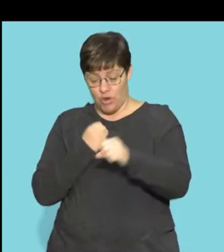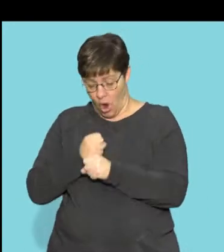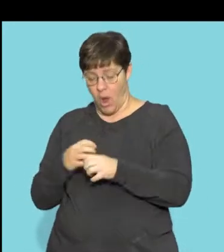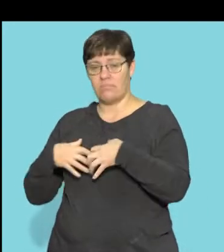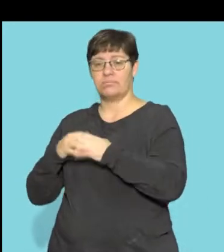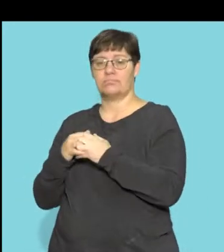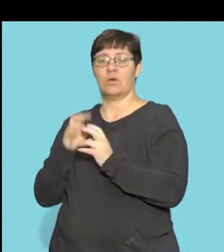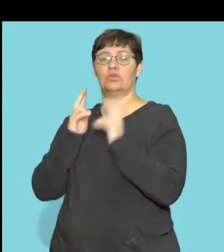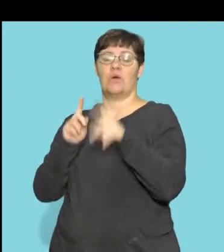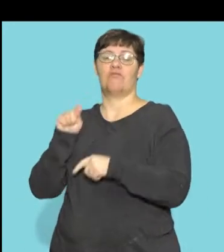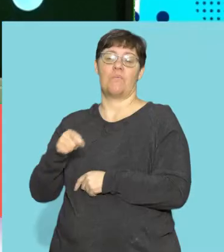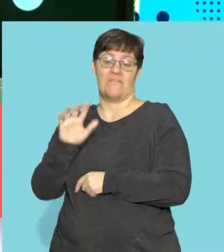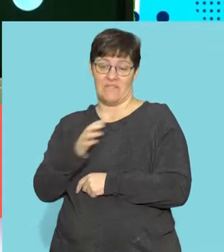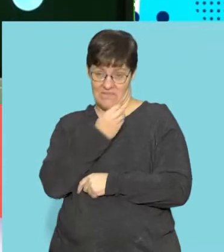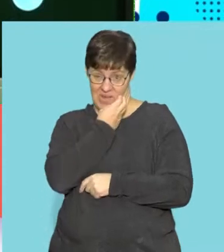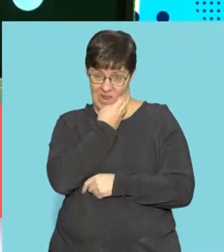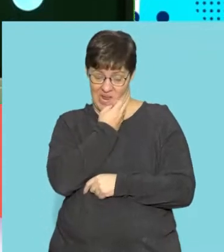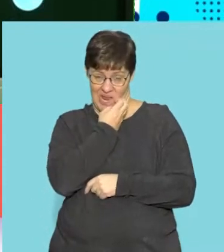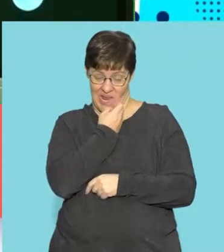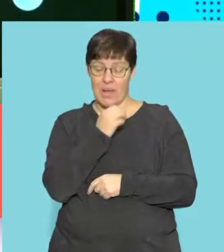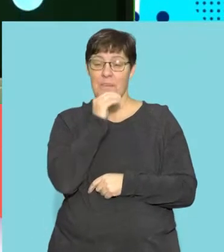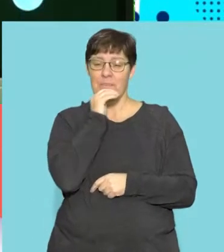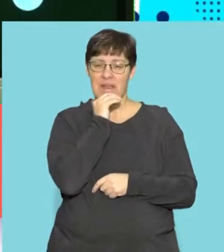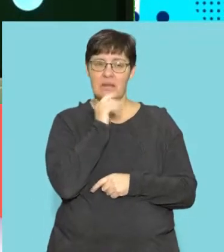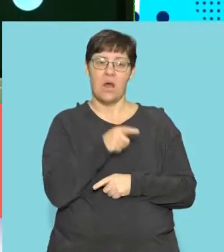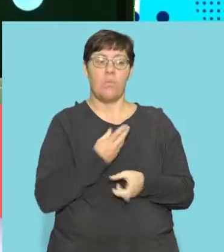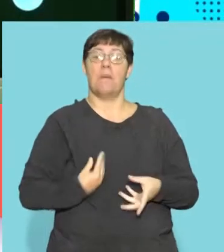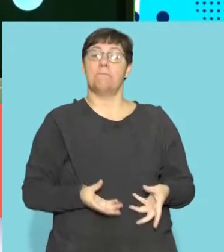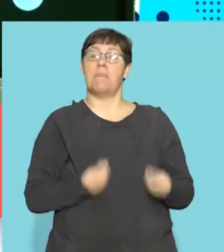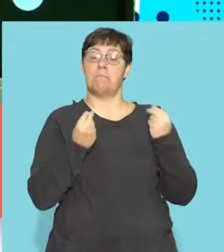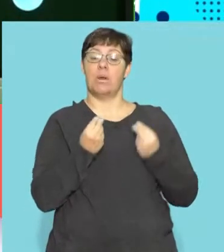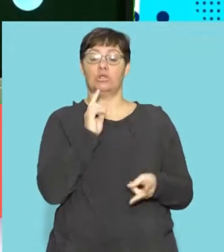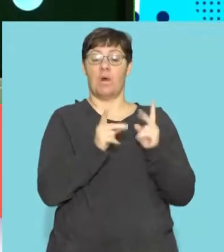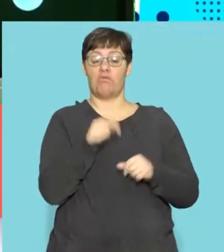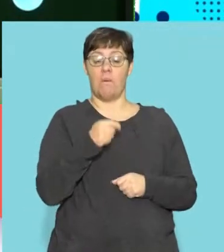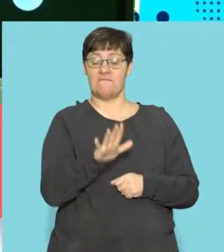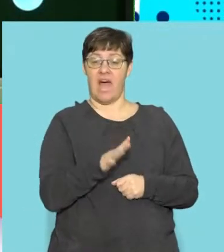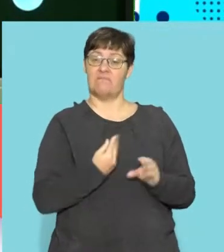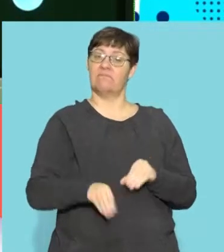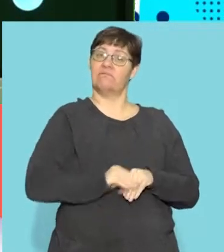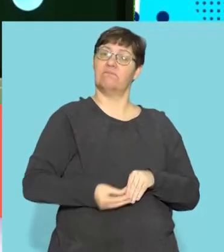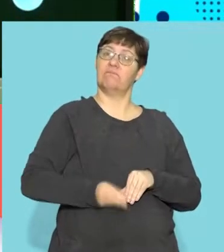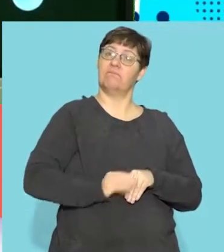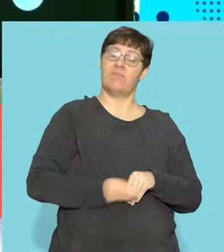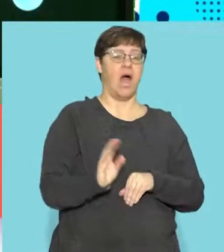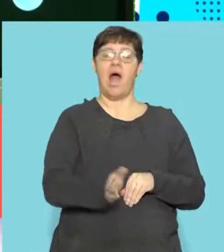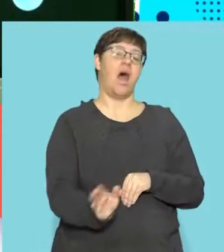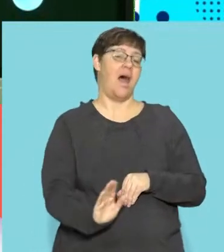So let me please explain this. It does not mean that every month you are getting 12.5%. No.